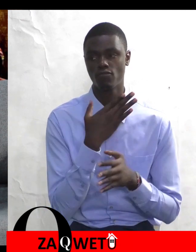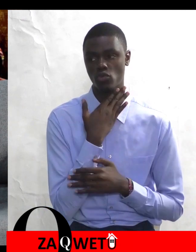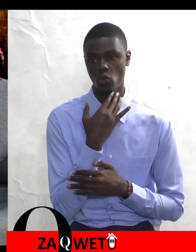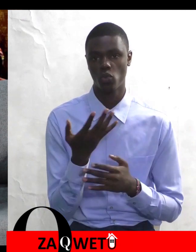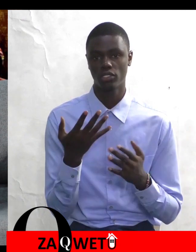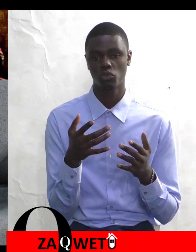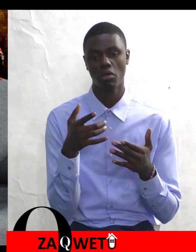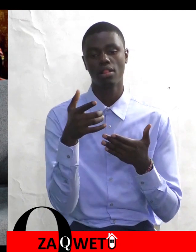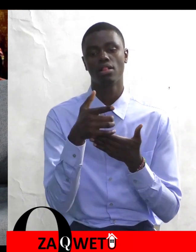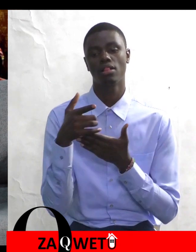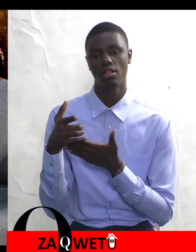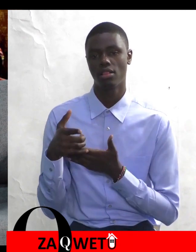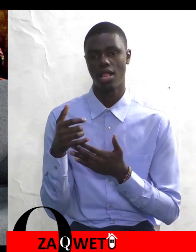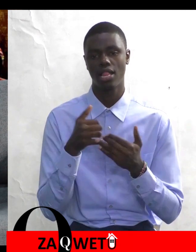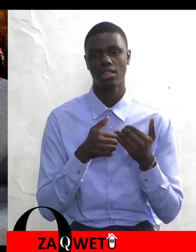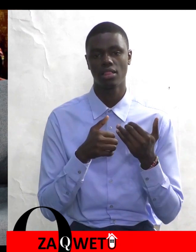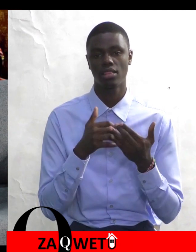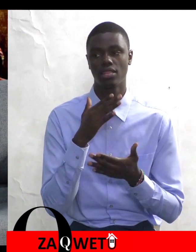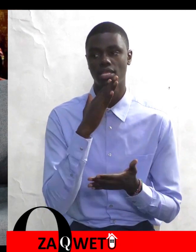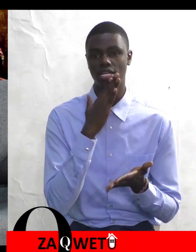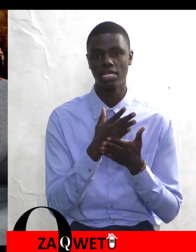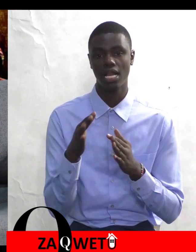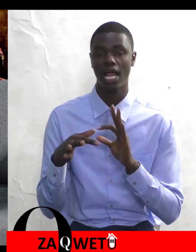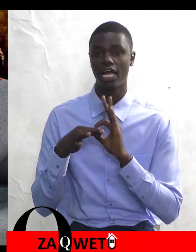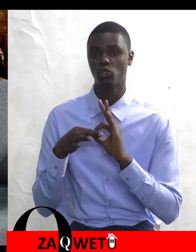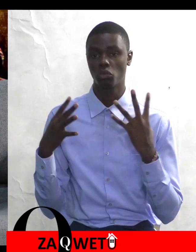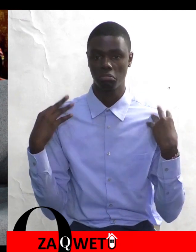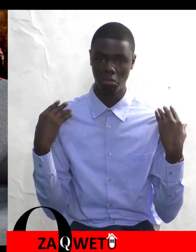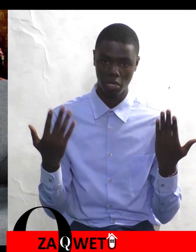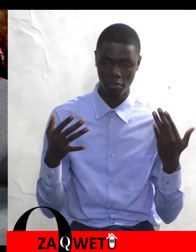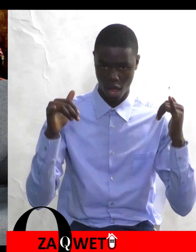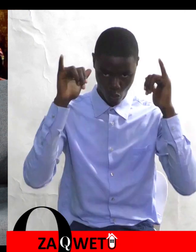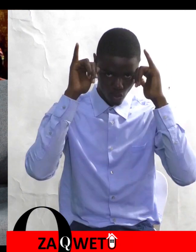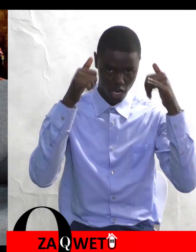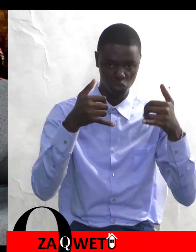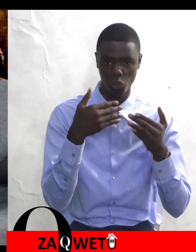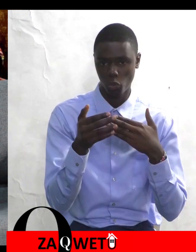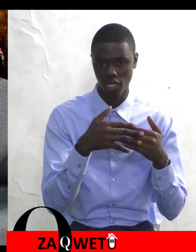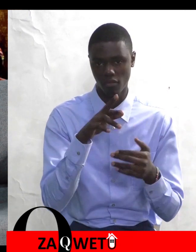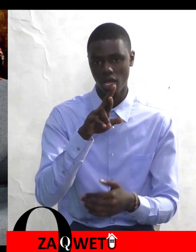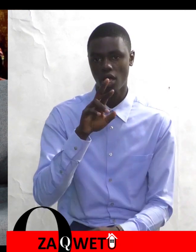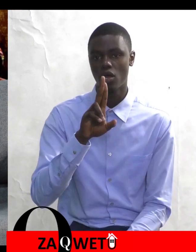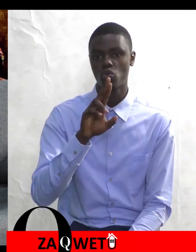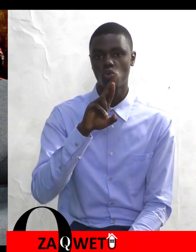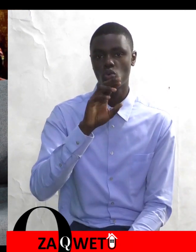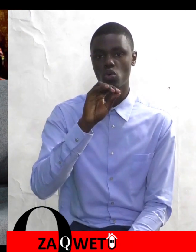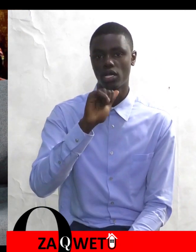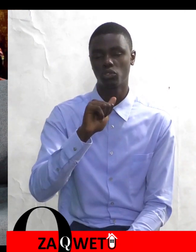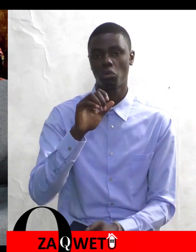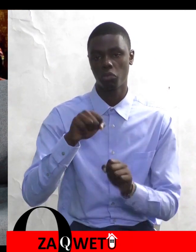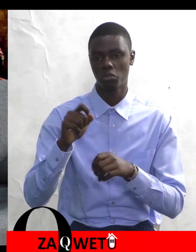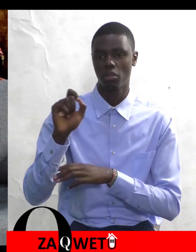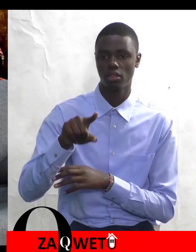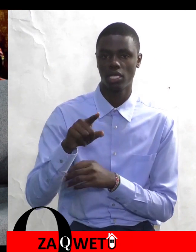on the last episode, kama wanataka tuwakavarie the actual cultural practices kama rorashio and blah blah